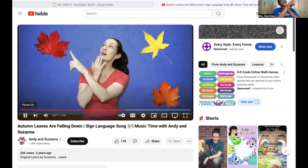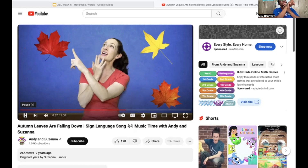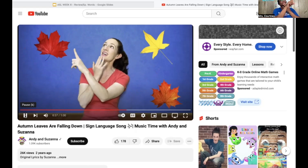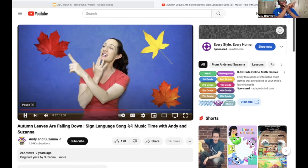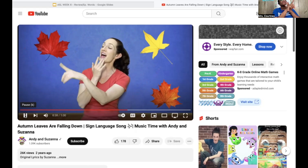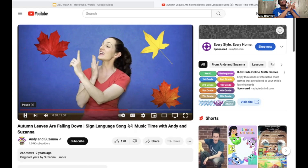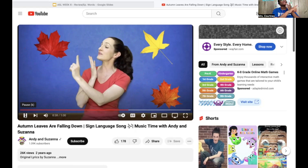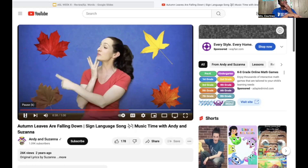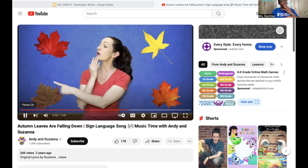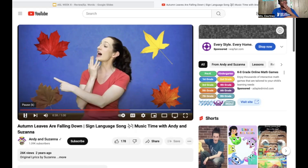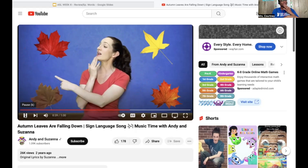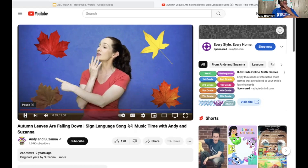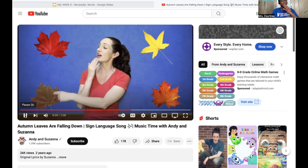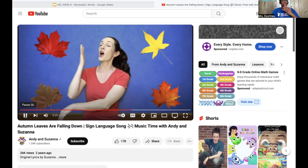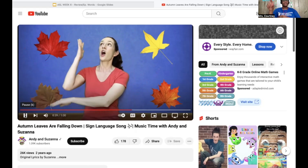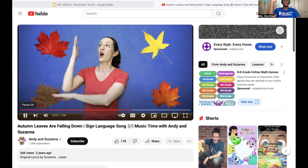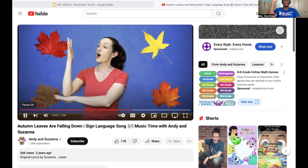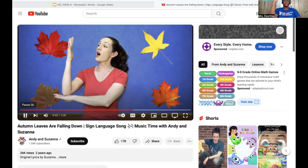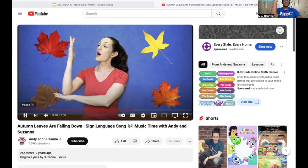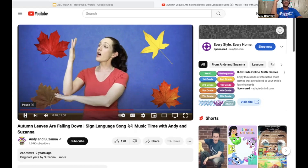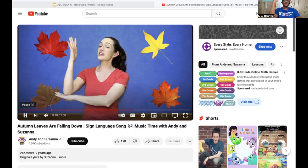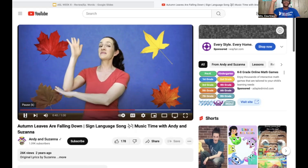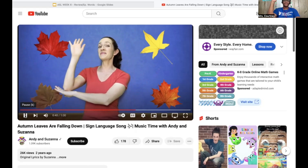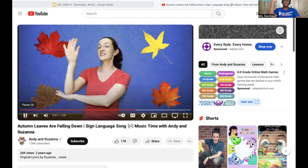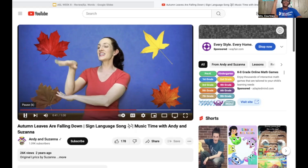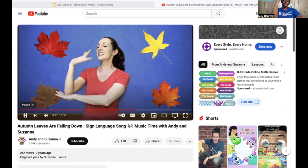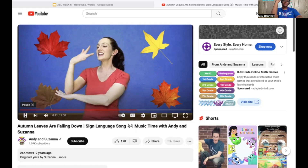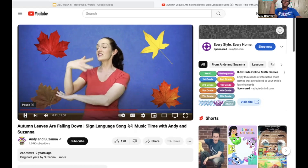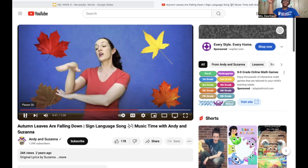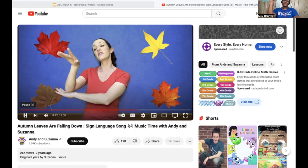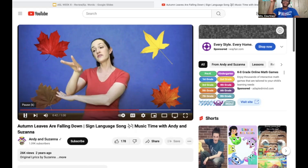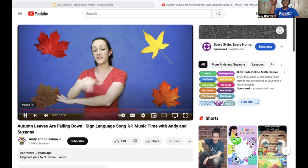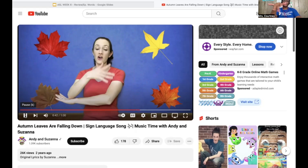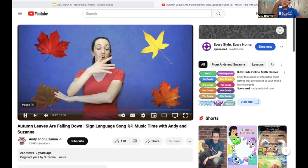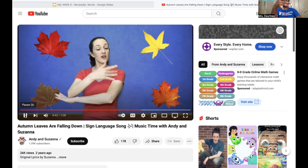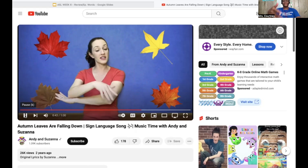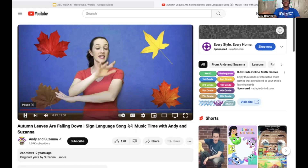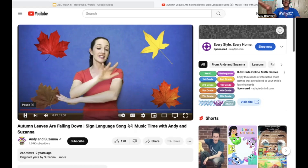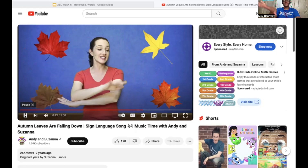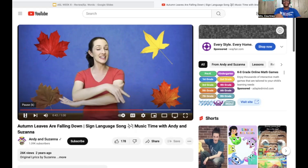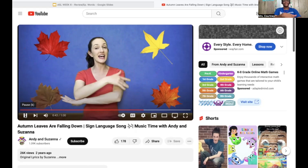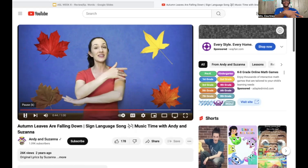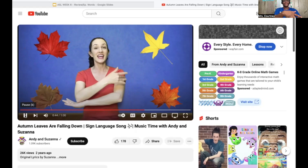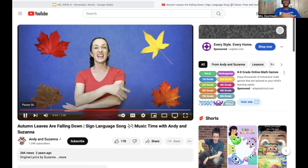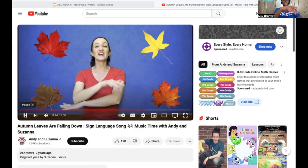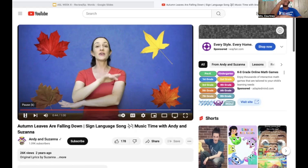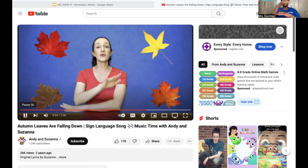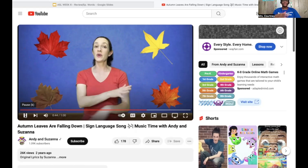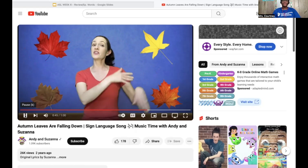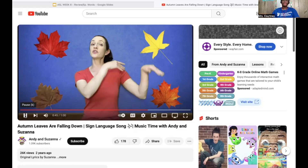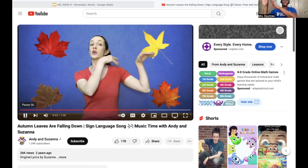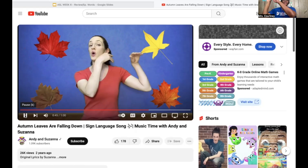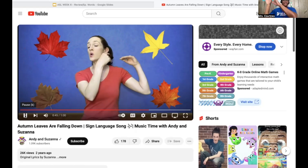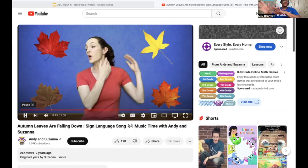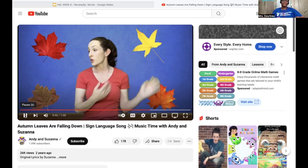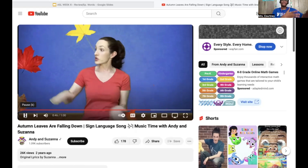and red and brown. Autumn leaves are falling down. Hear the